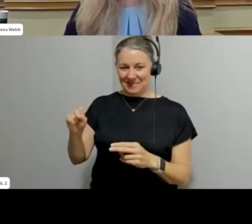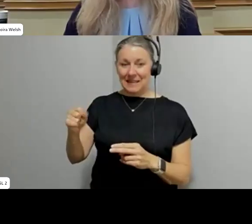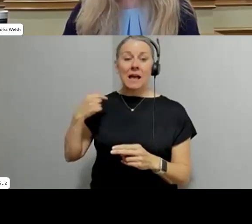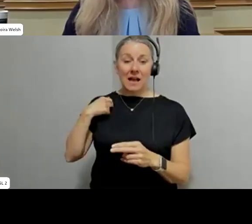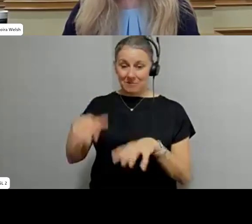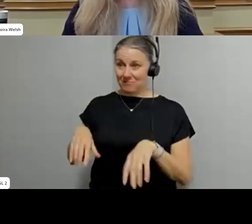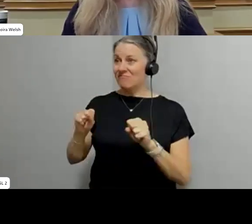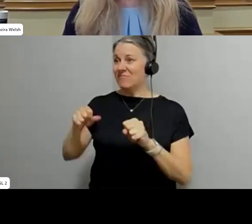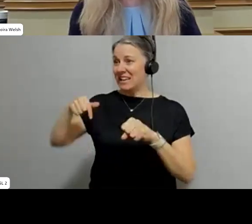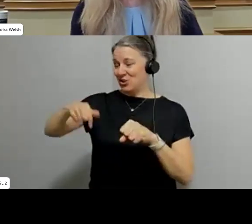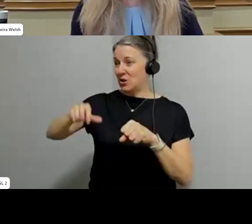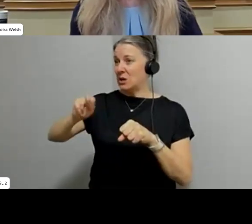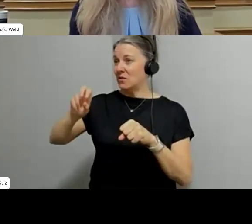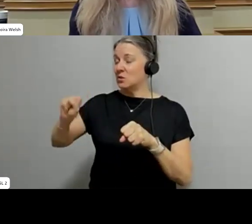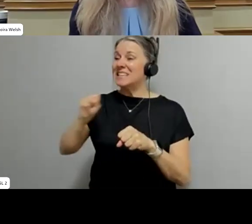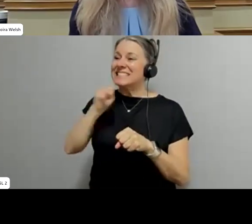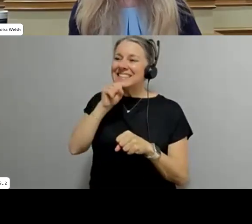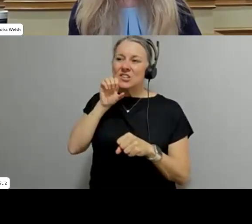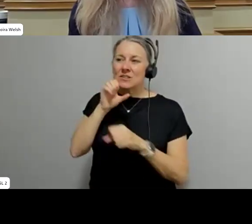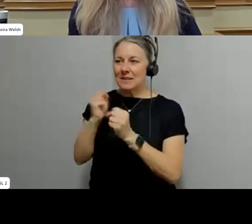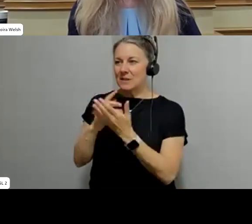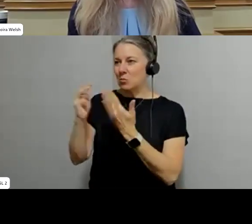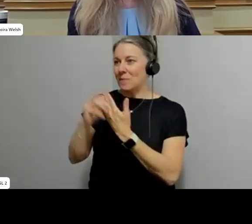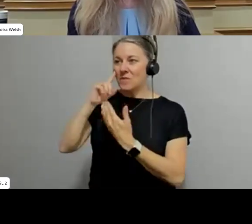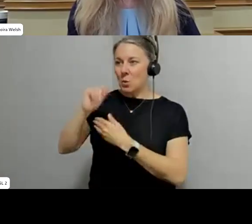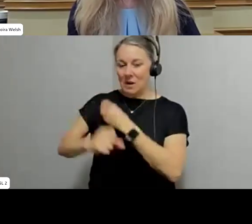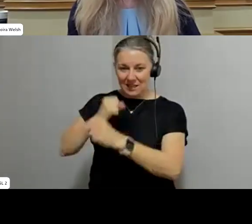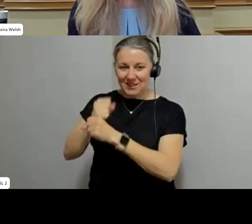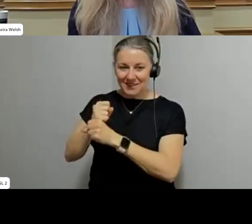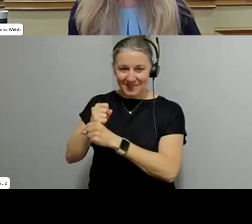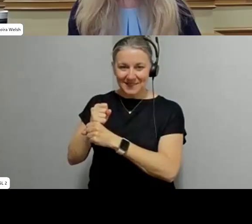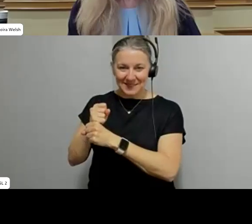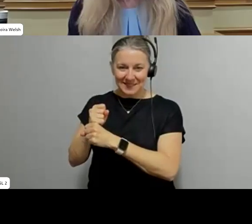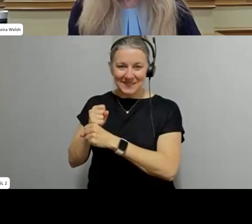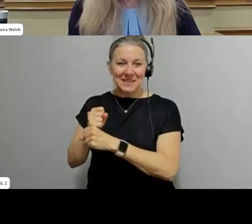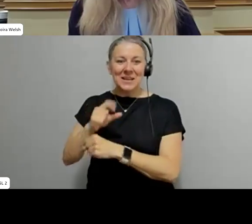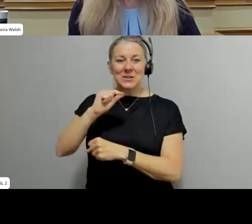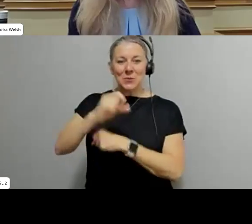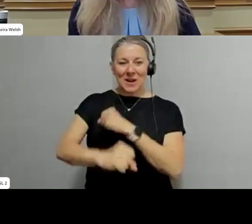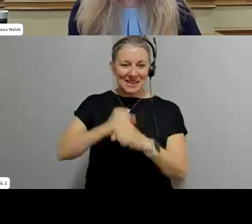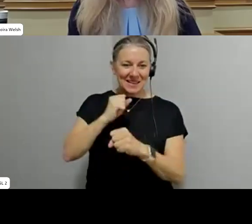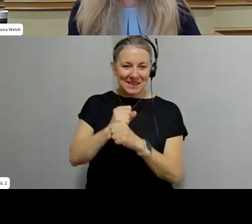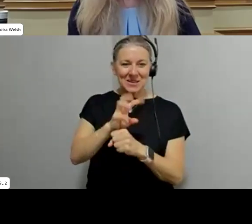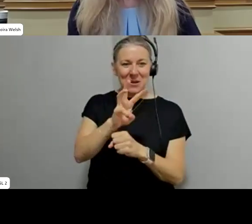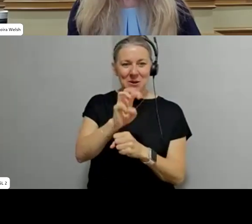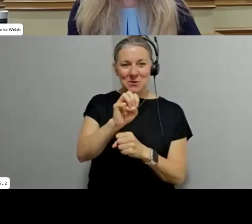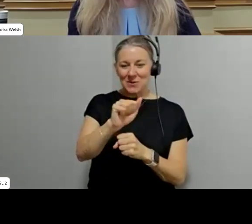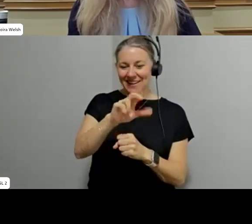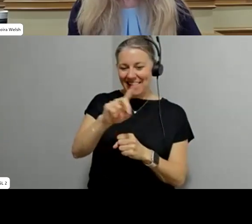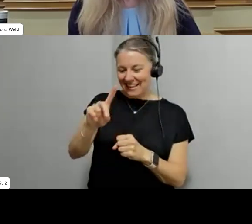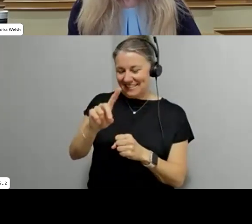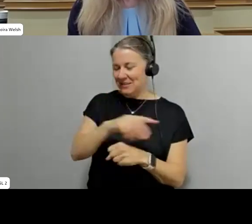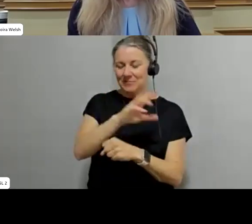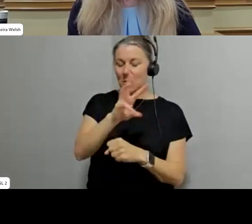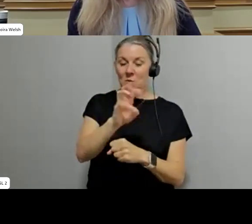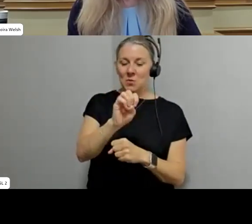programs. I've been doing it for 20 years, 20 years WEAAD, 20 years senior safety. How cool is that? And I'm very happy to be here.